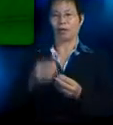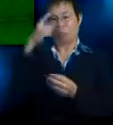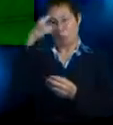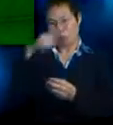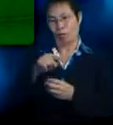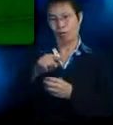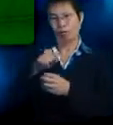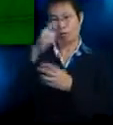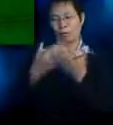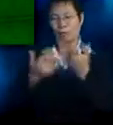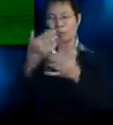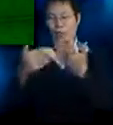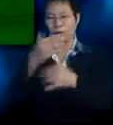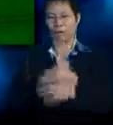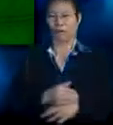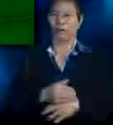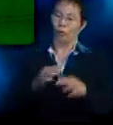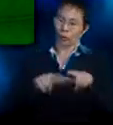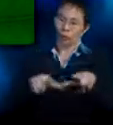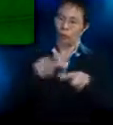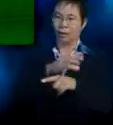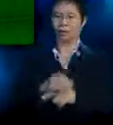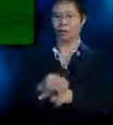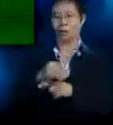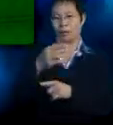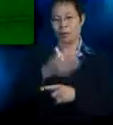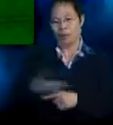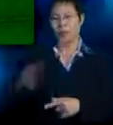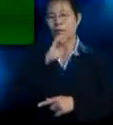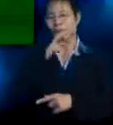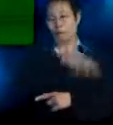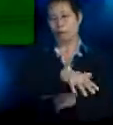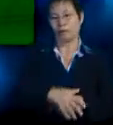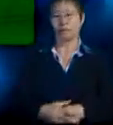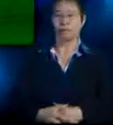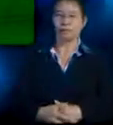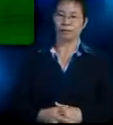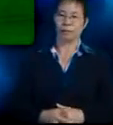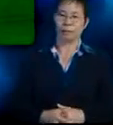gas, coal and petrol, wood, and organic waste.